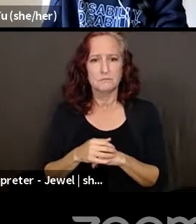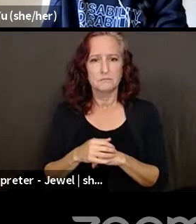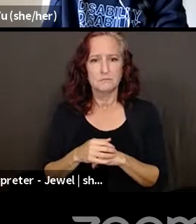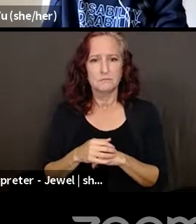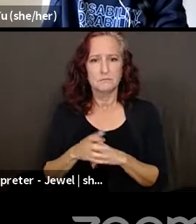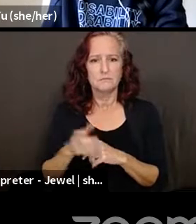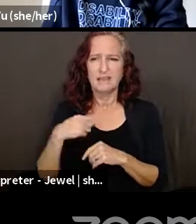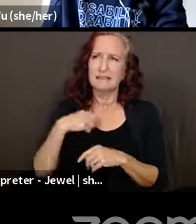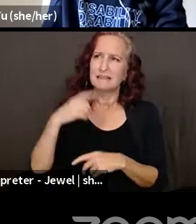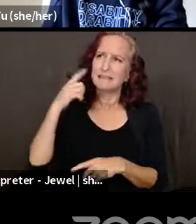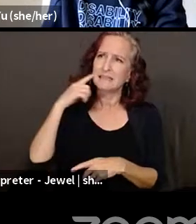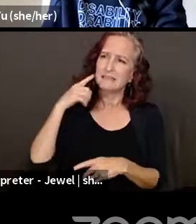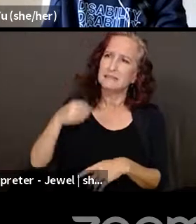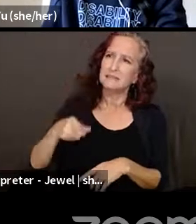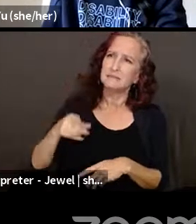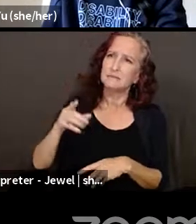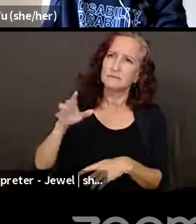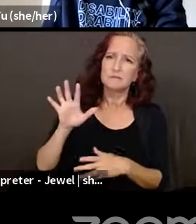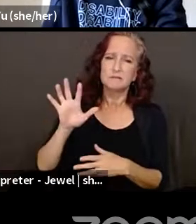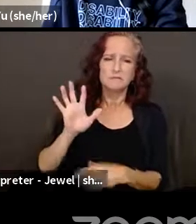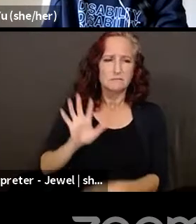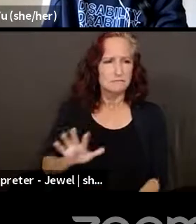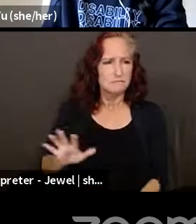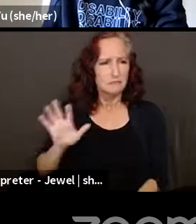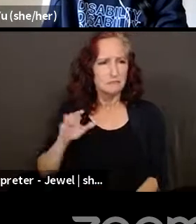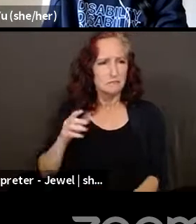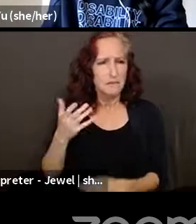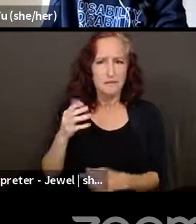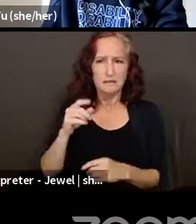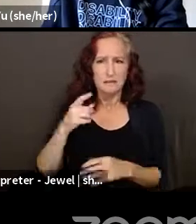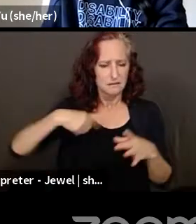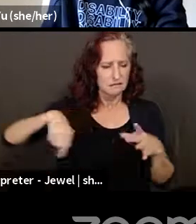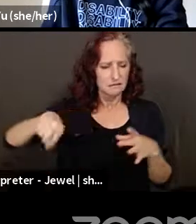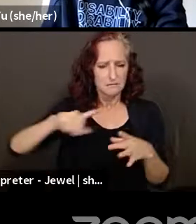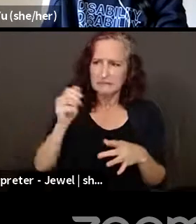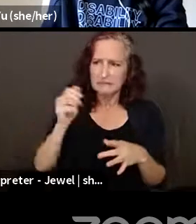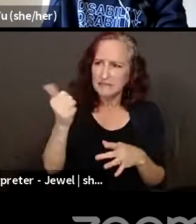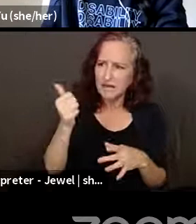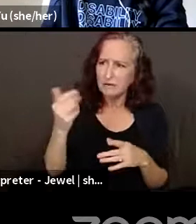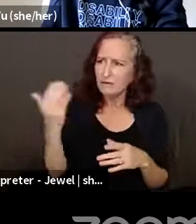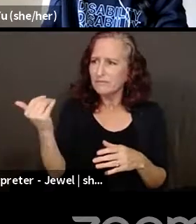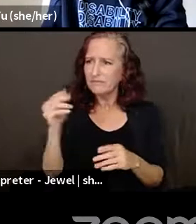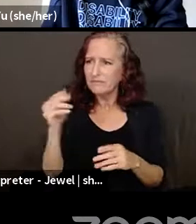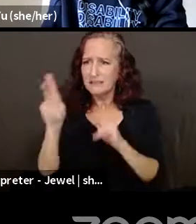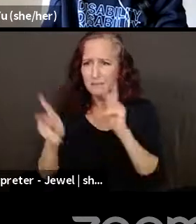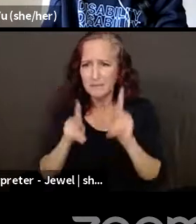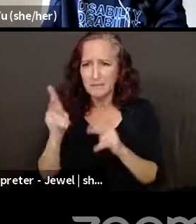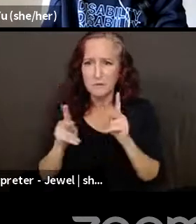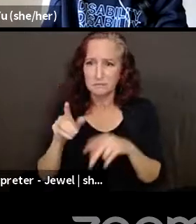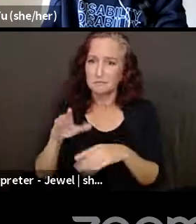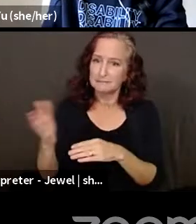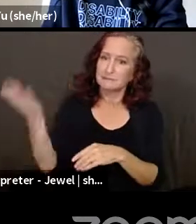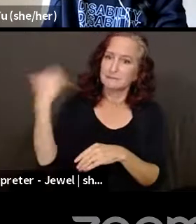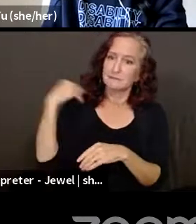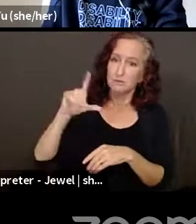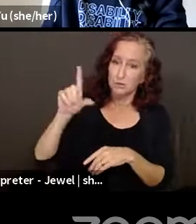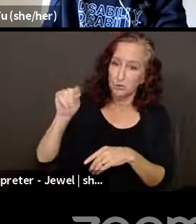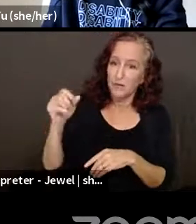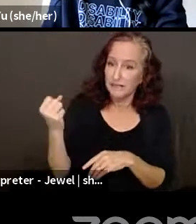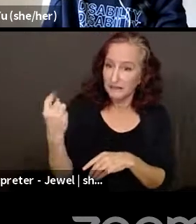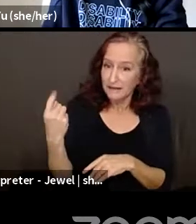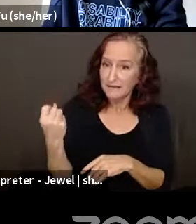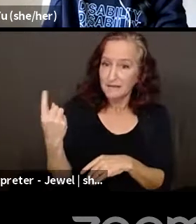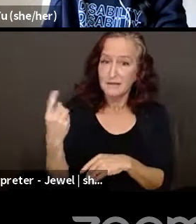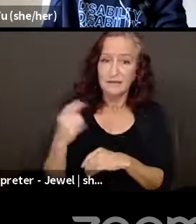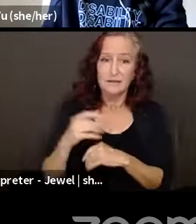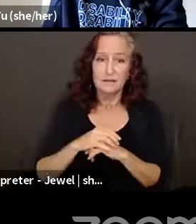I think about 10 or 15 of us. And this was back in 2011. And so you think